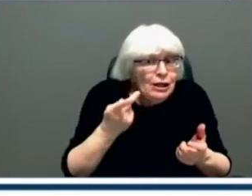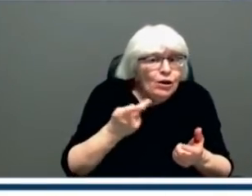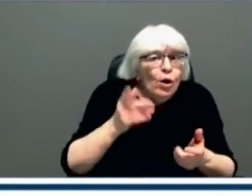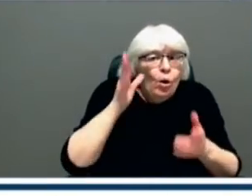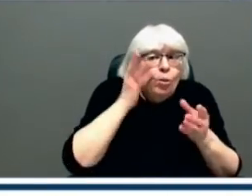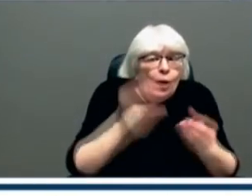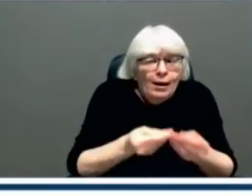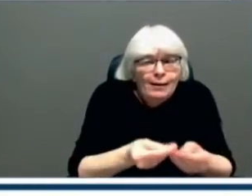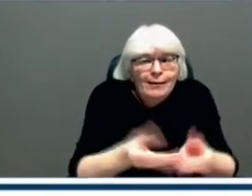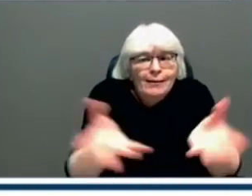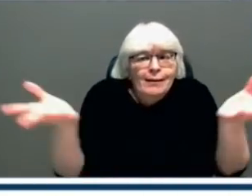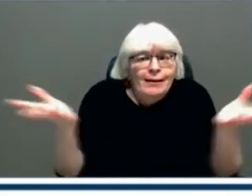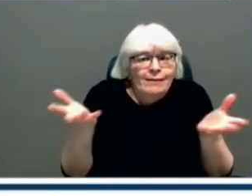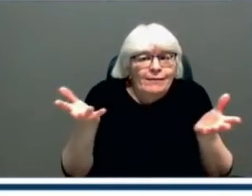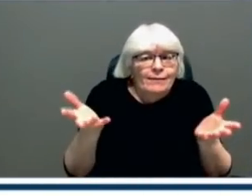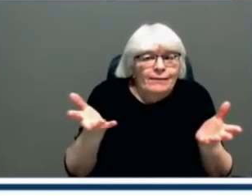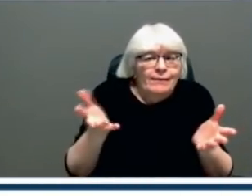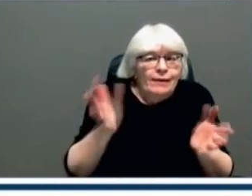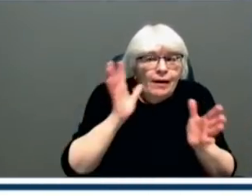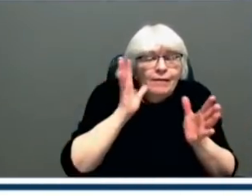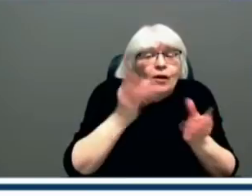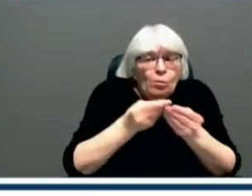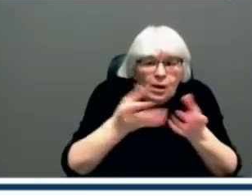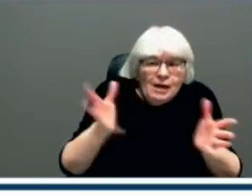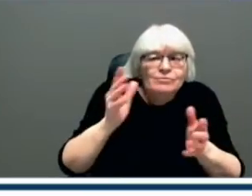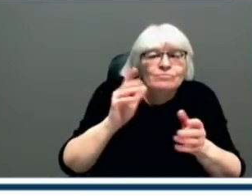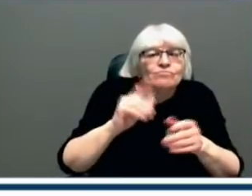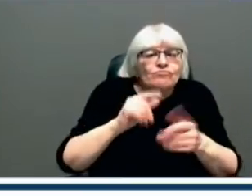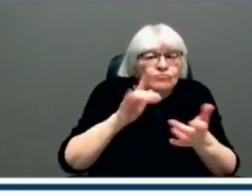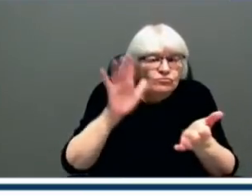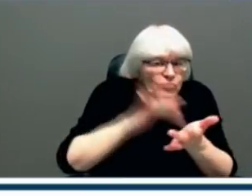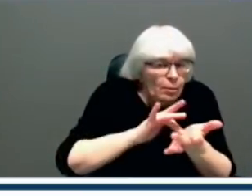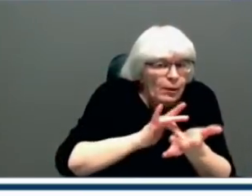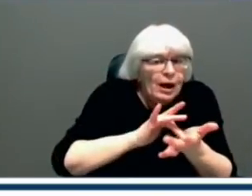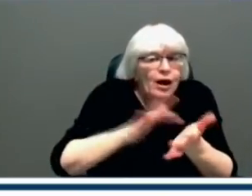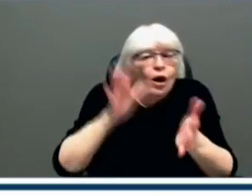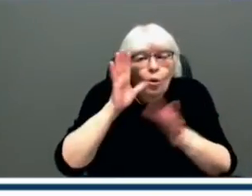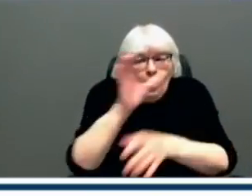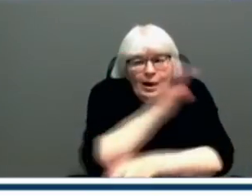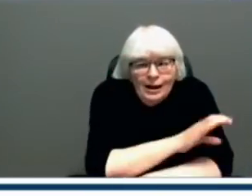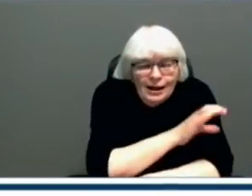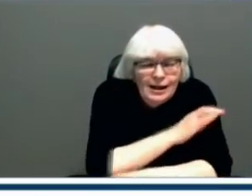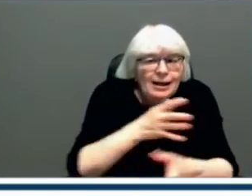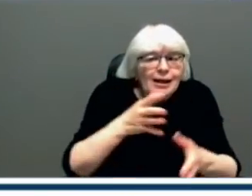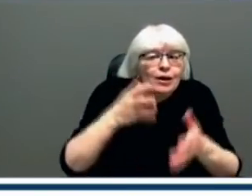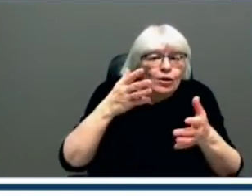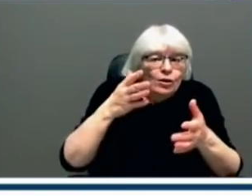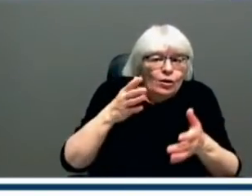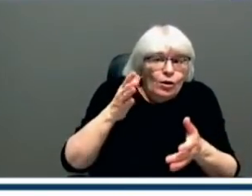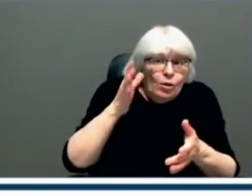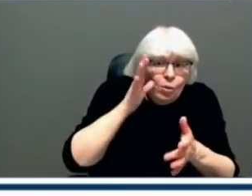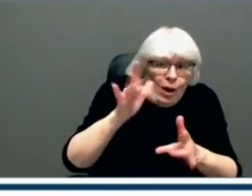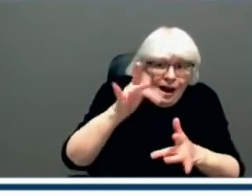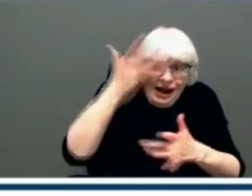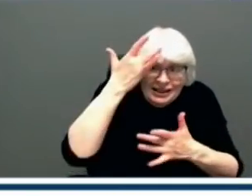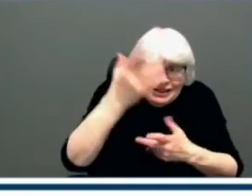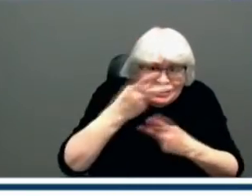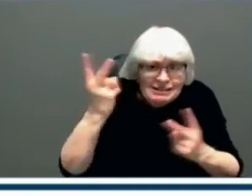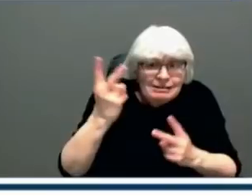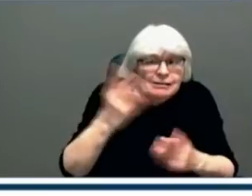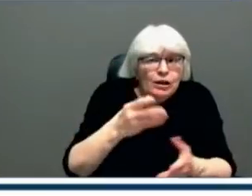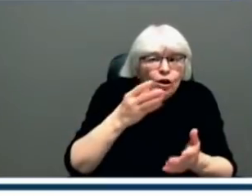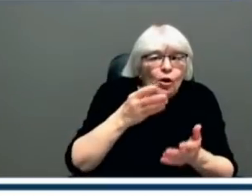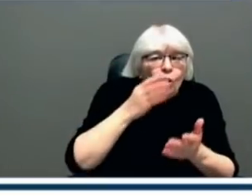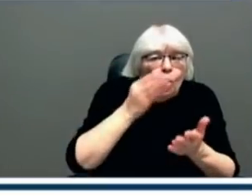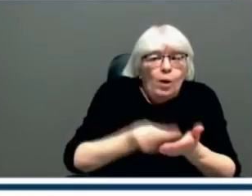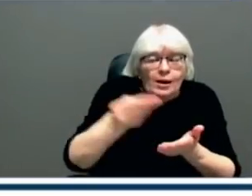public health and our clinical partners as appropriate to make them accessible to those who are eligible. But again, they have